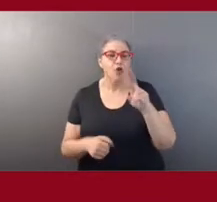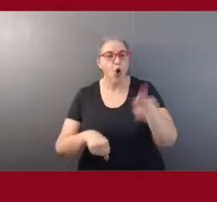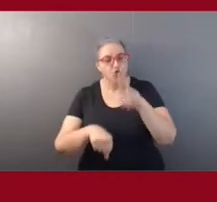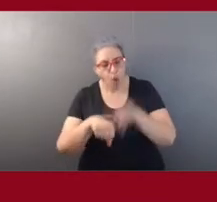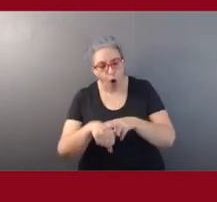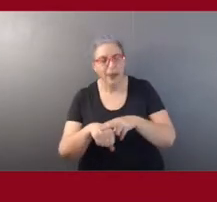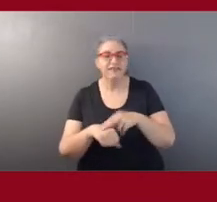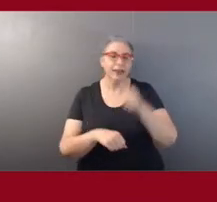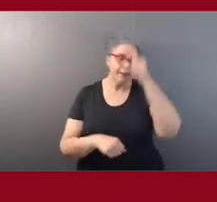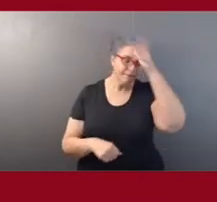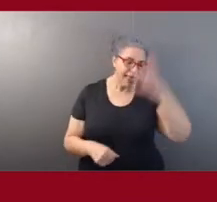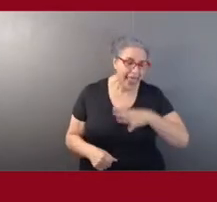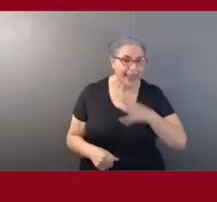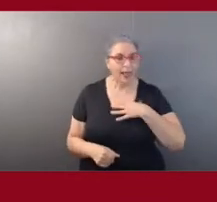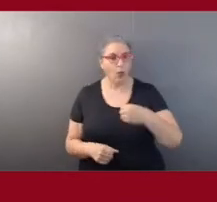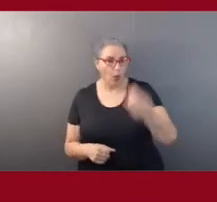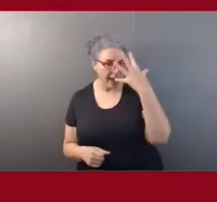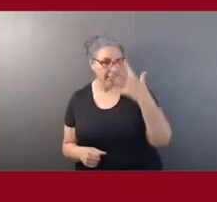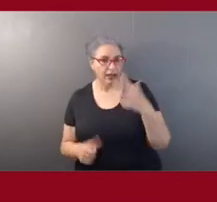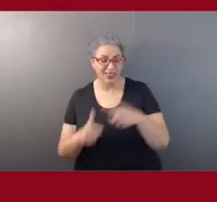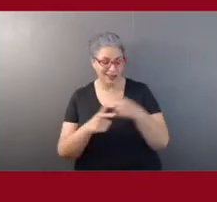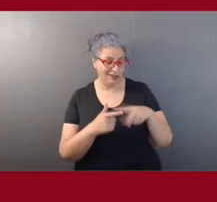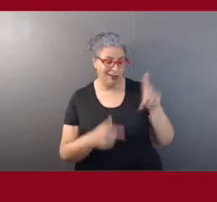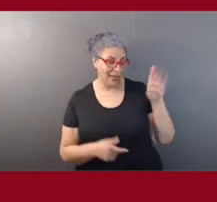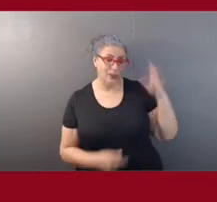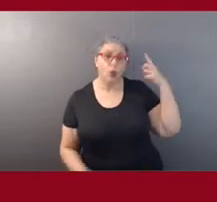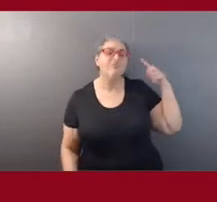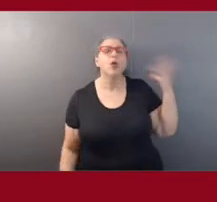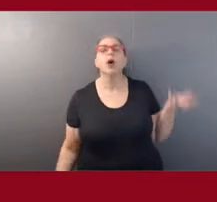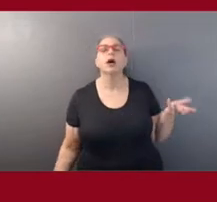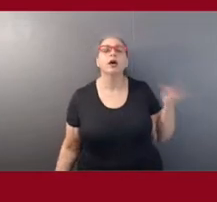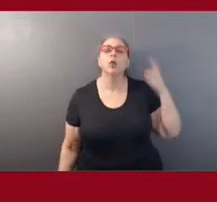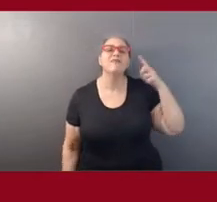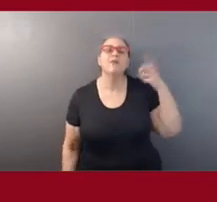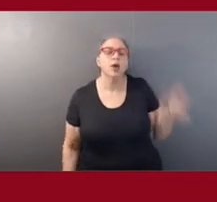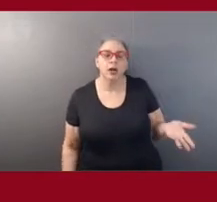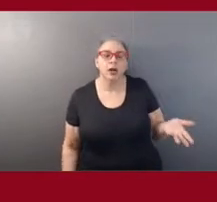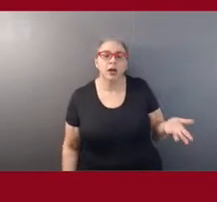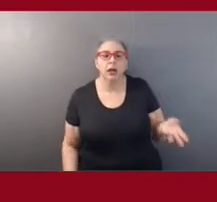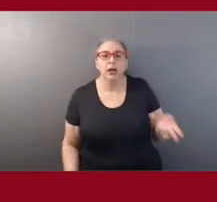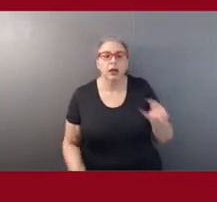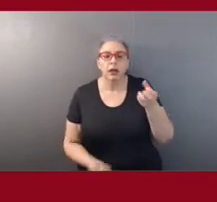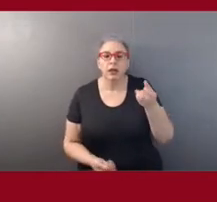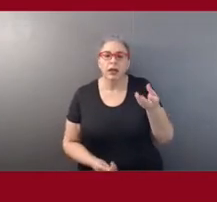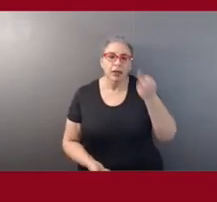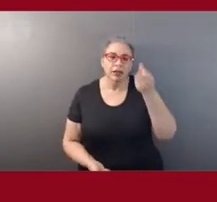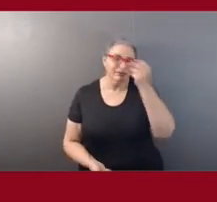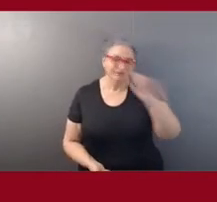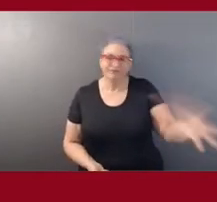activities, maleness, whiteness, then what good is a database? Why do you care who's available?